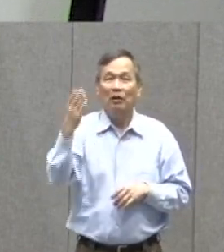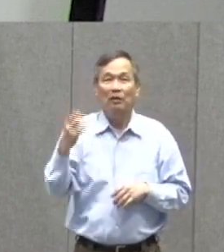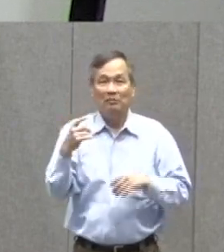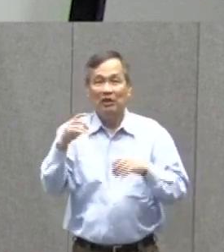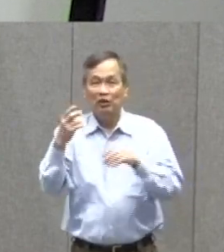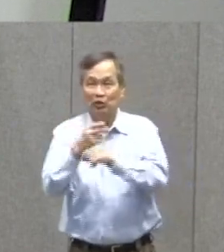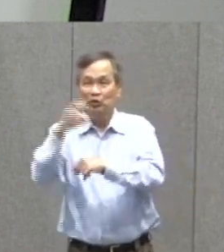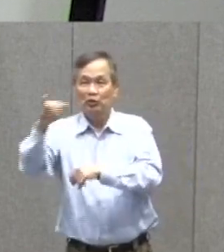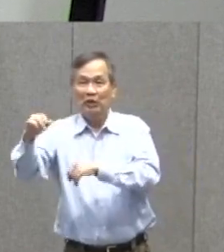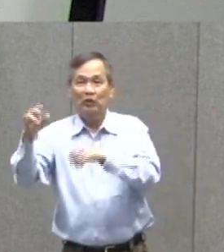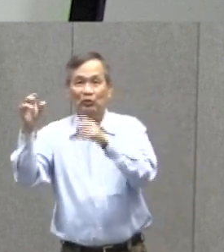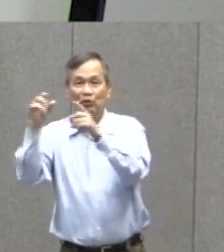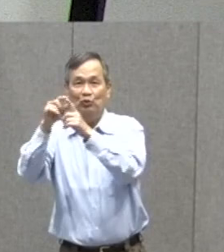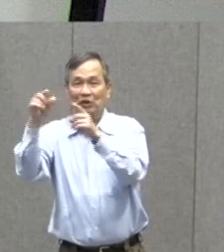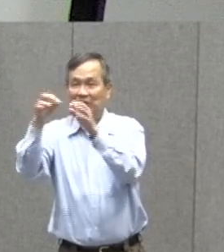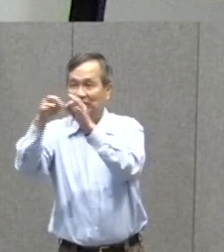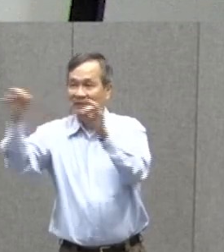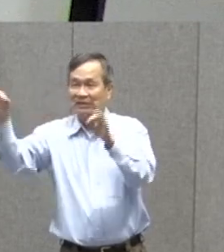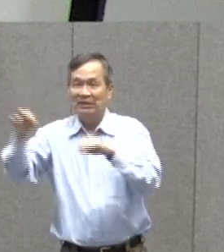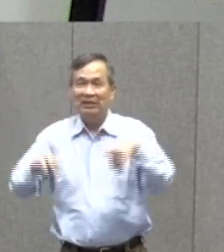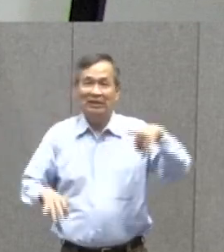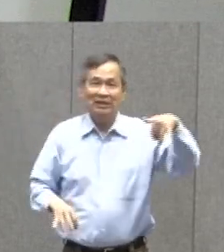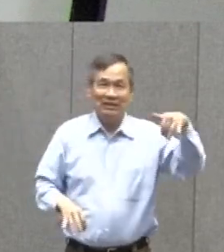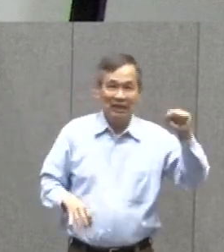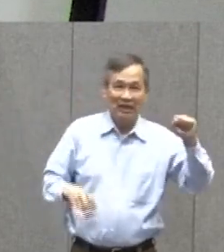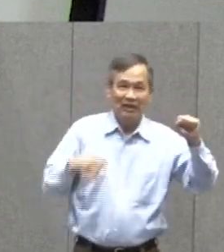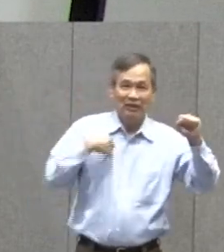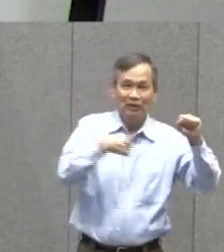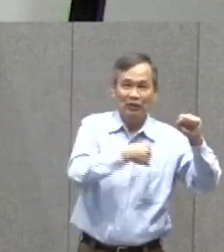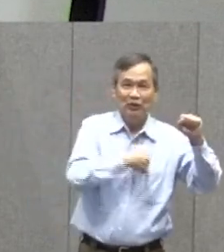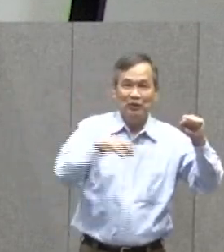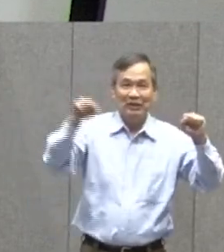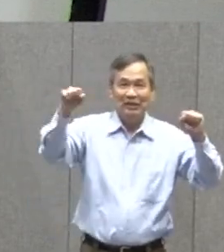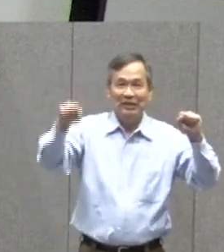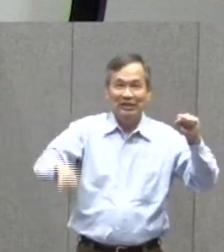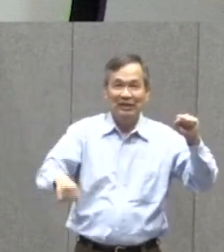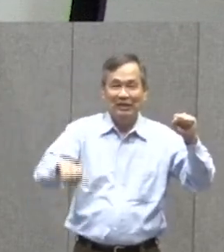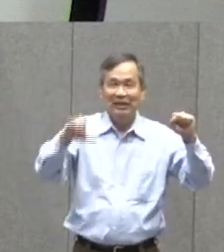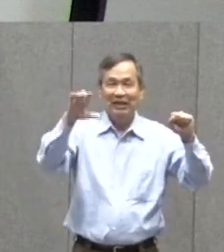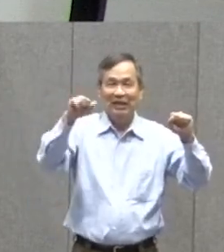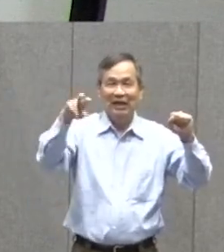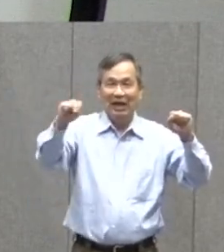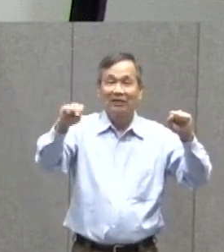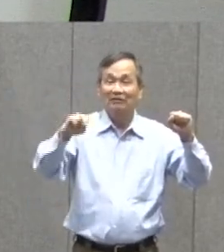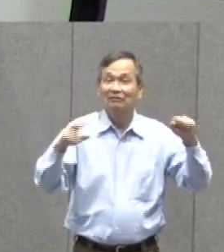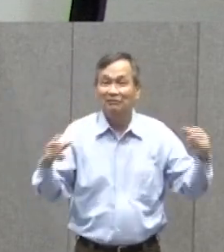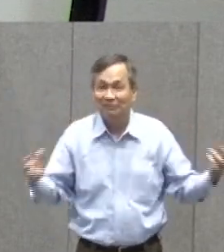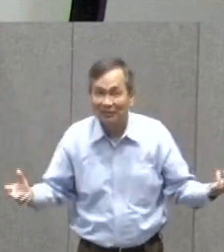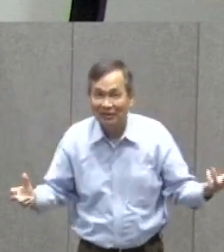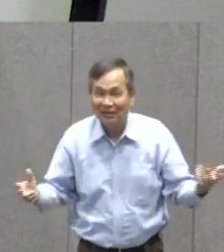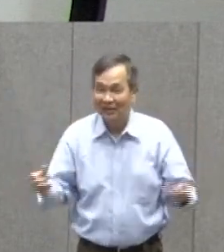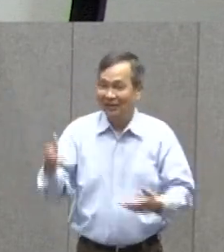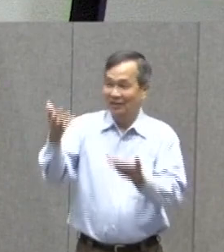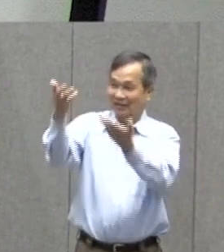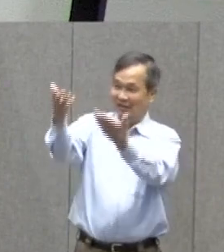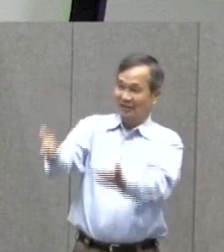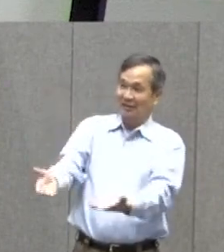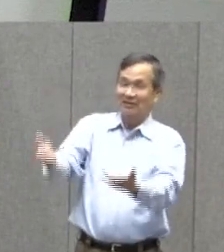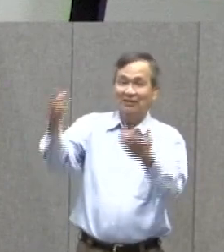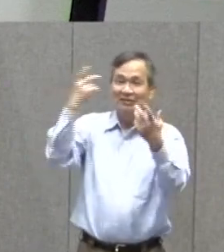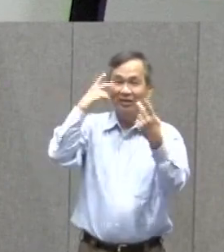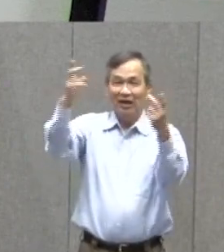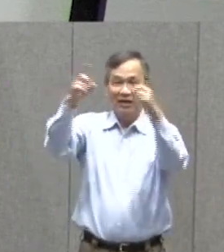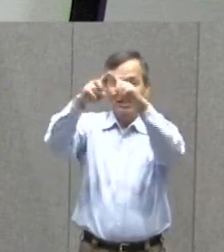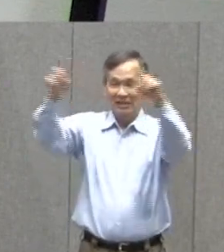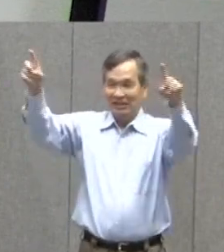we can. So you can see all the different signs. So that's why she's like, wow, they found these signs. And